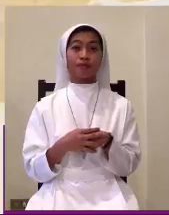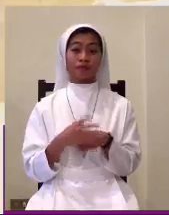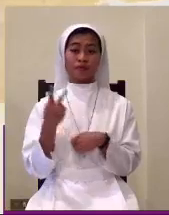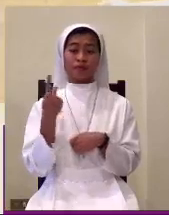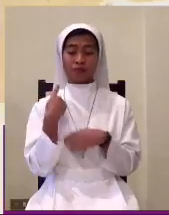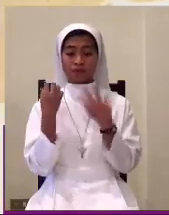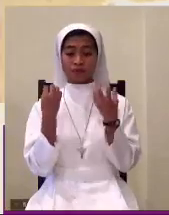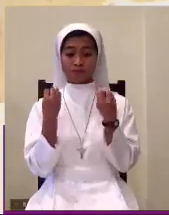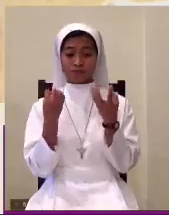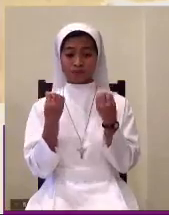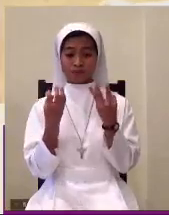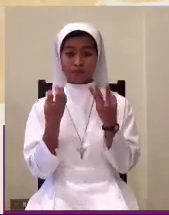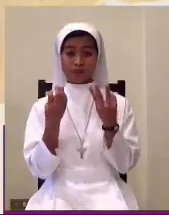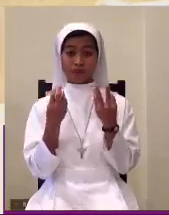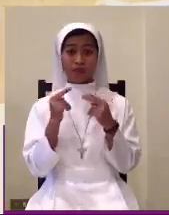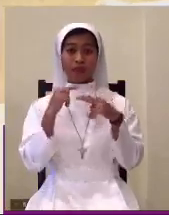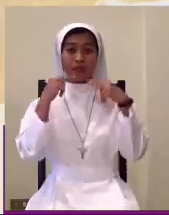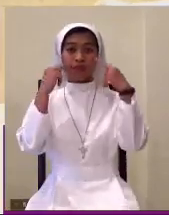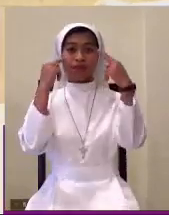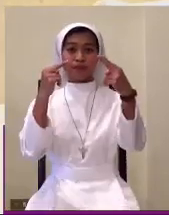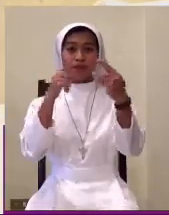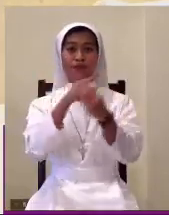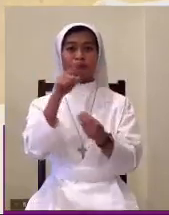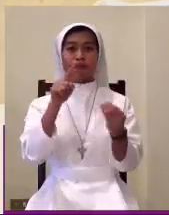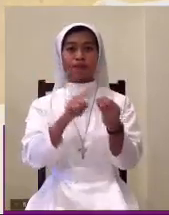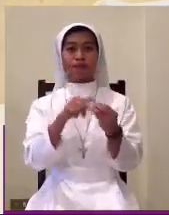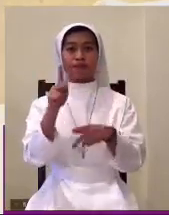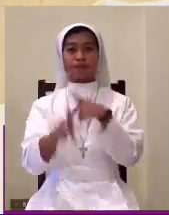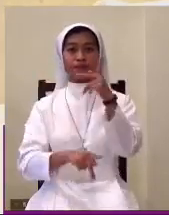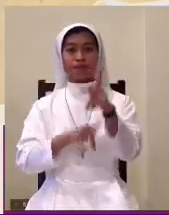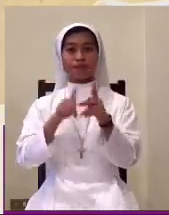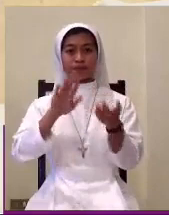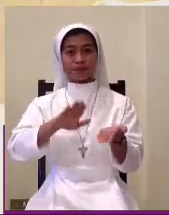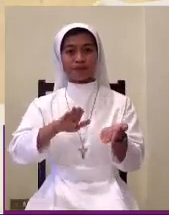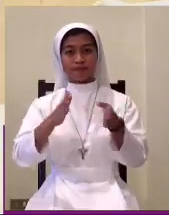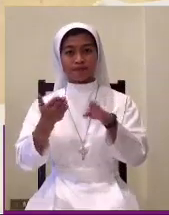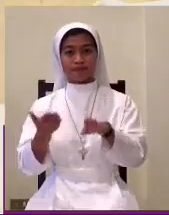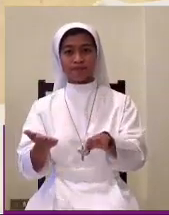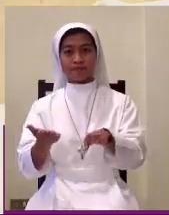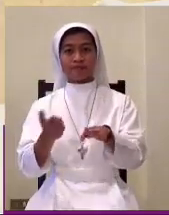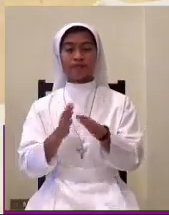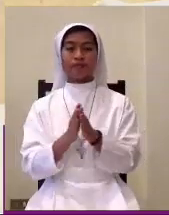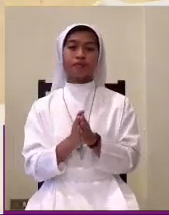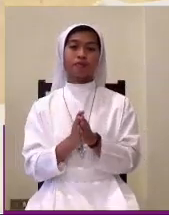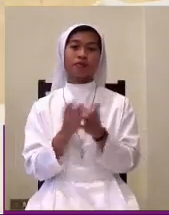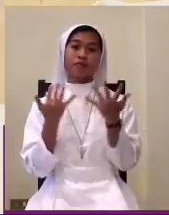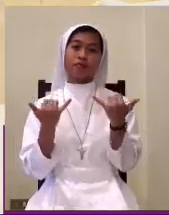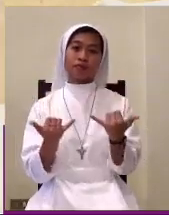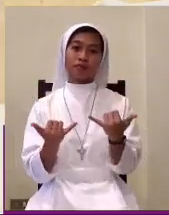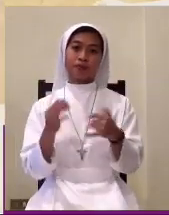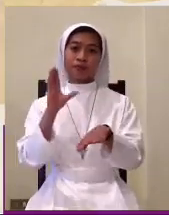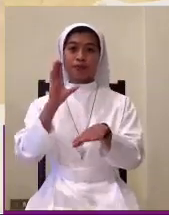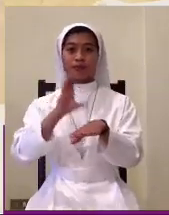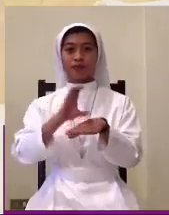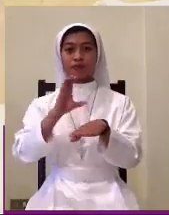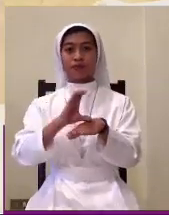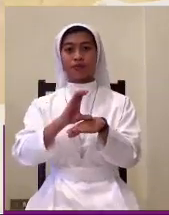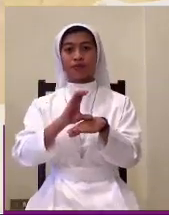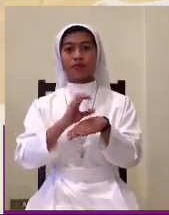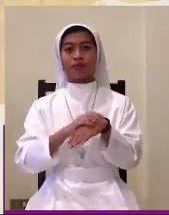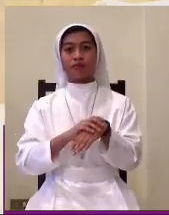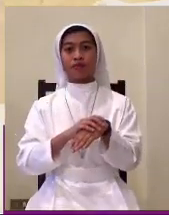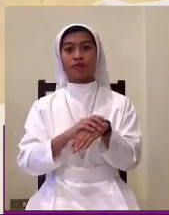about death or people dying, the Church offers us this